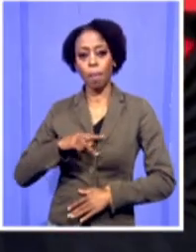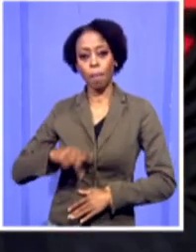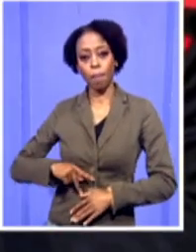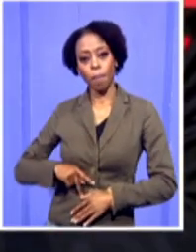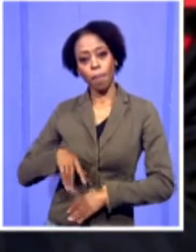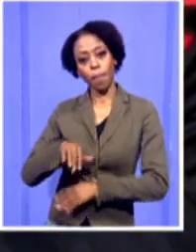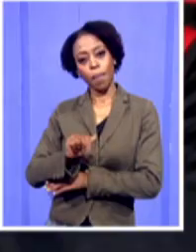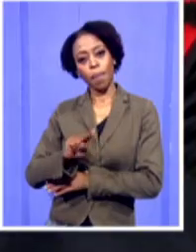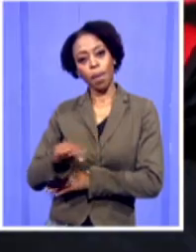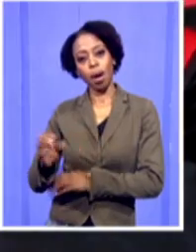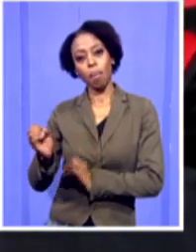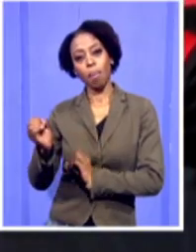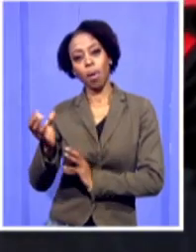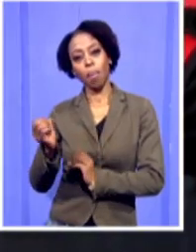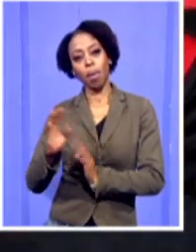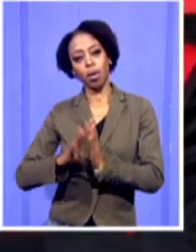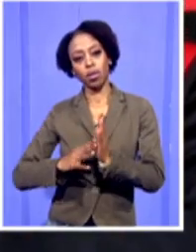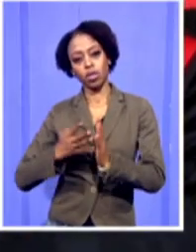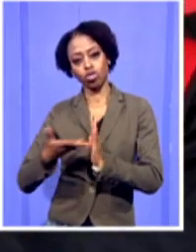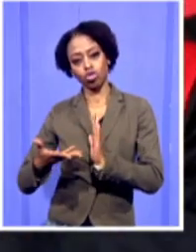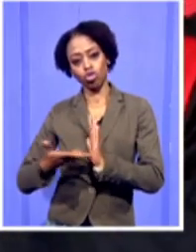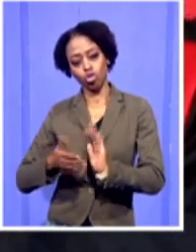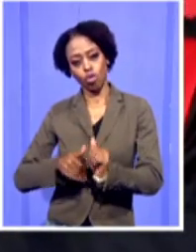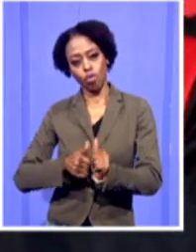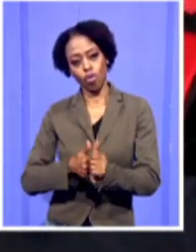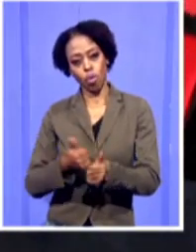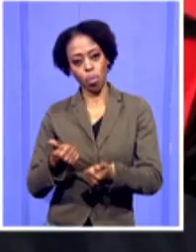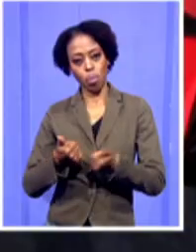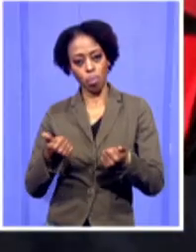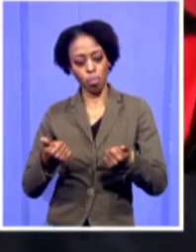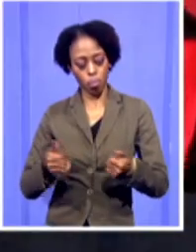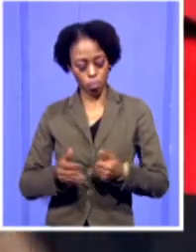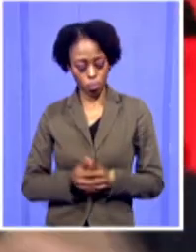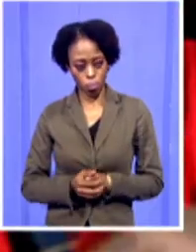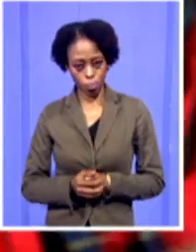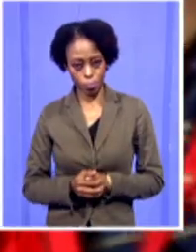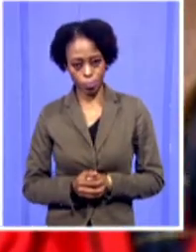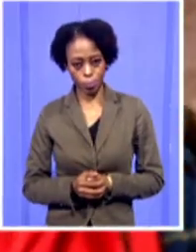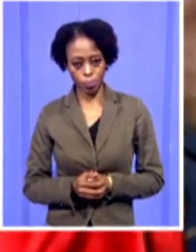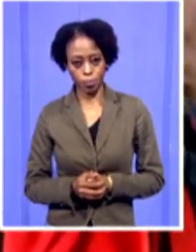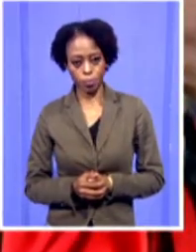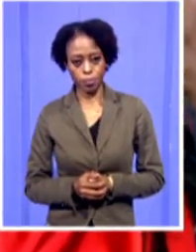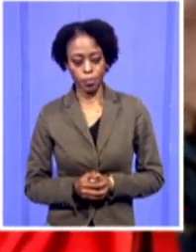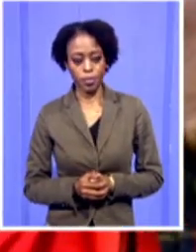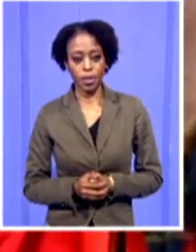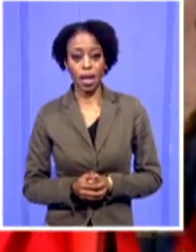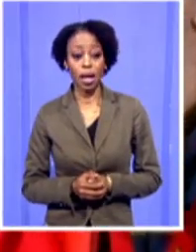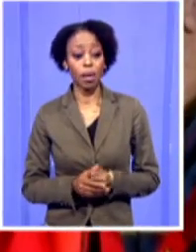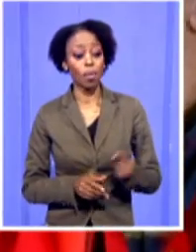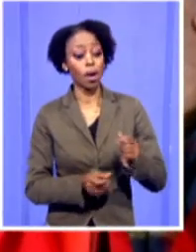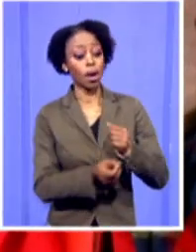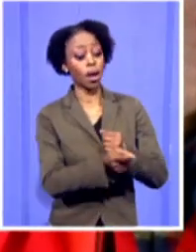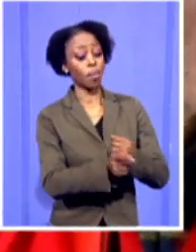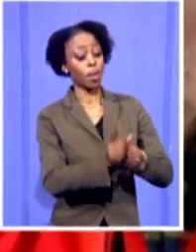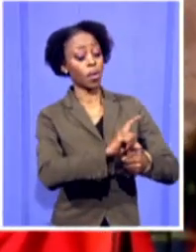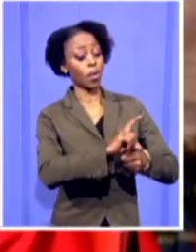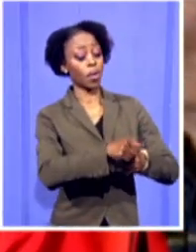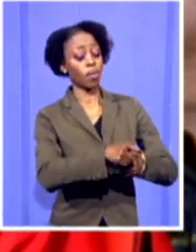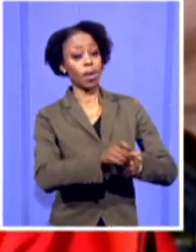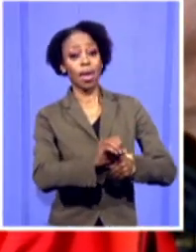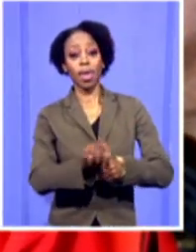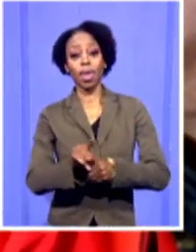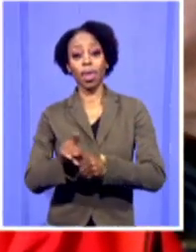ANC speak as scheduled. And do what happened in one Congress. Should the